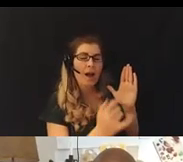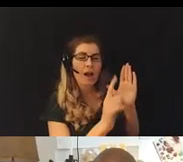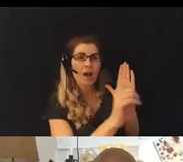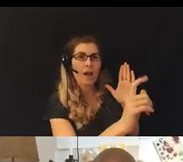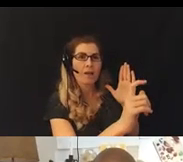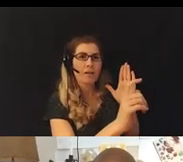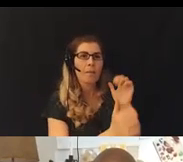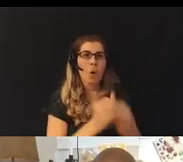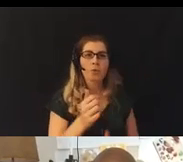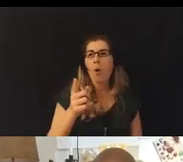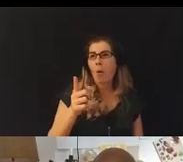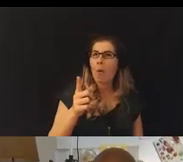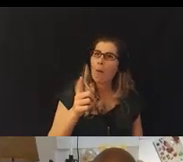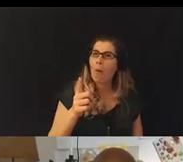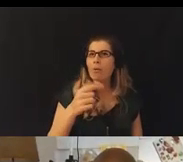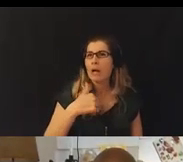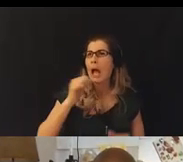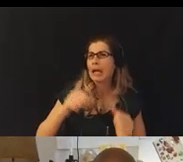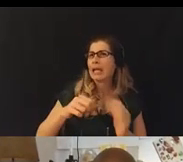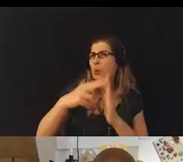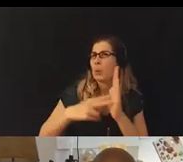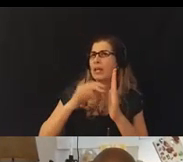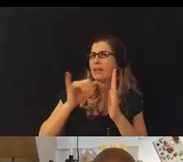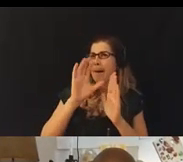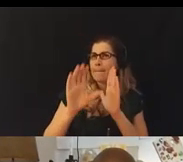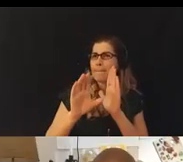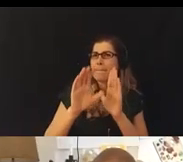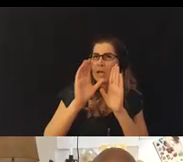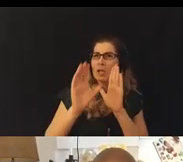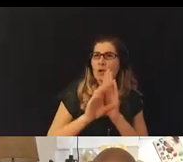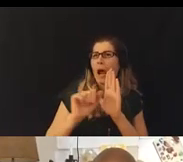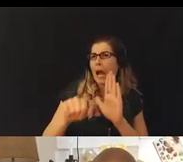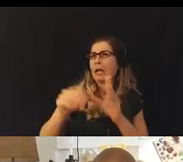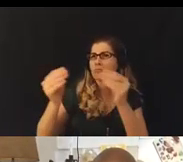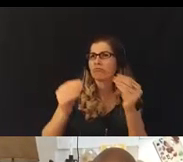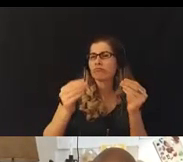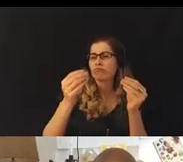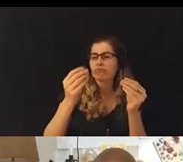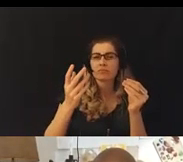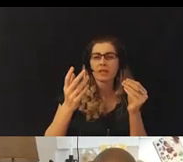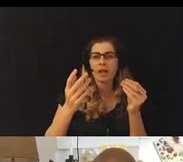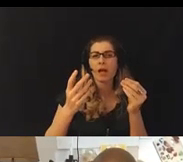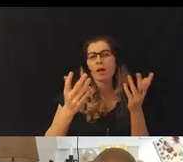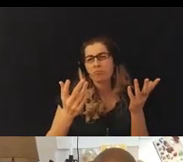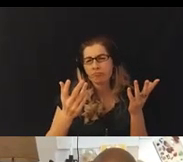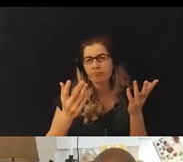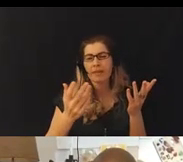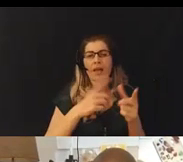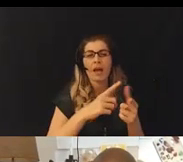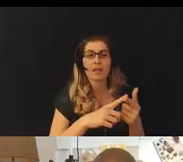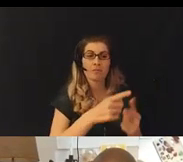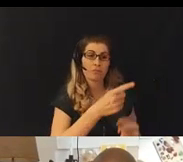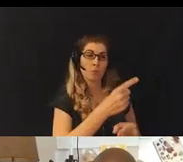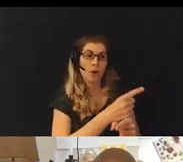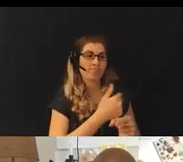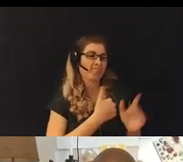students say it's realistic. I can read it. That's a painting. It looks like I could take it off the thing, blah, blah, blah, blah, blah. And I sort of then say, like, look, I don't actually care